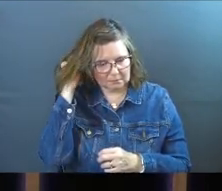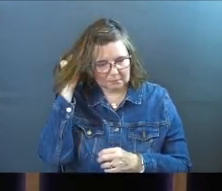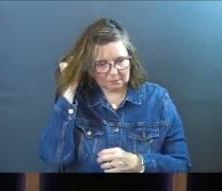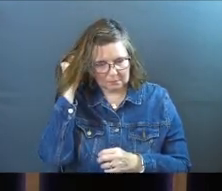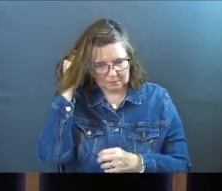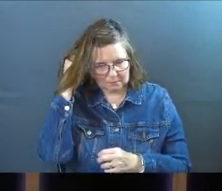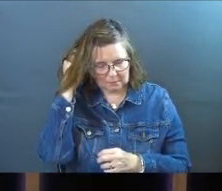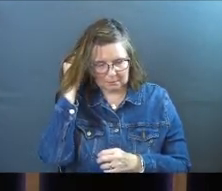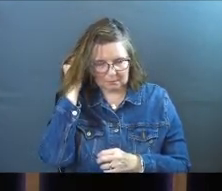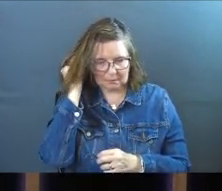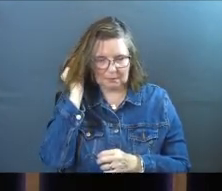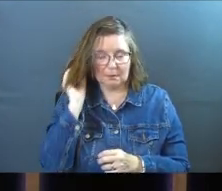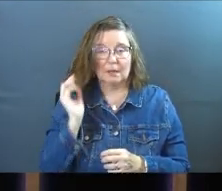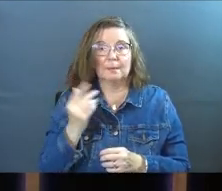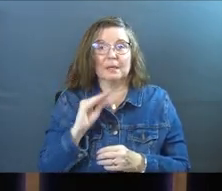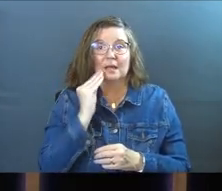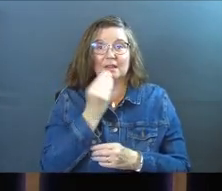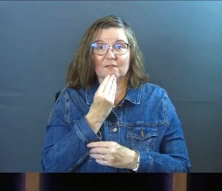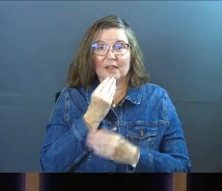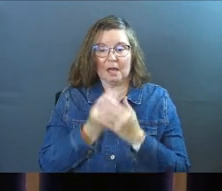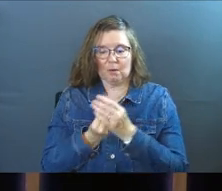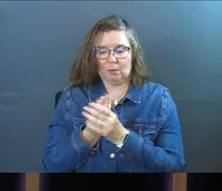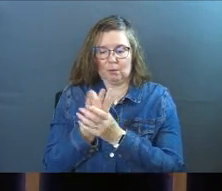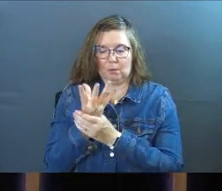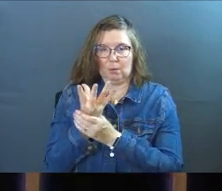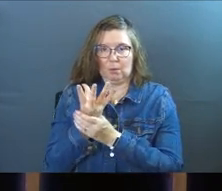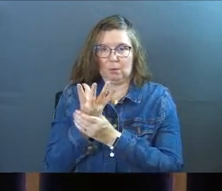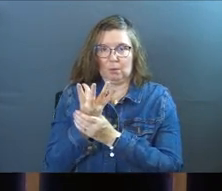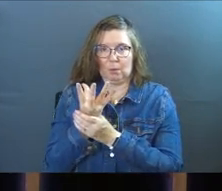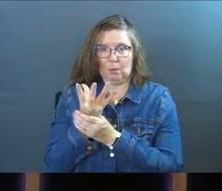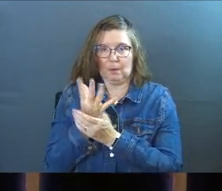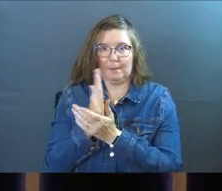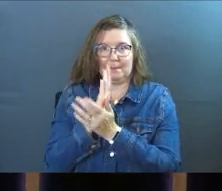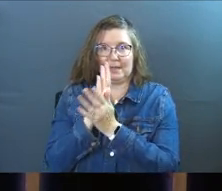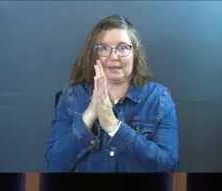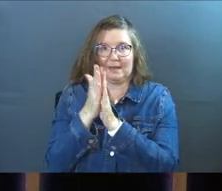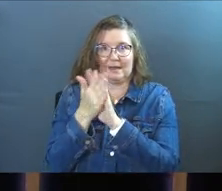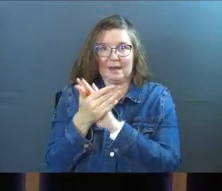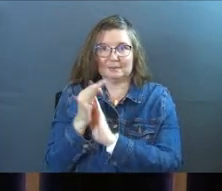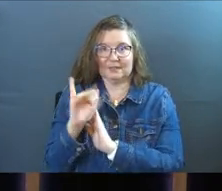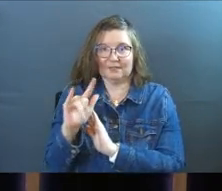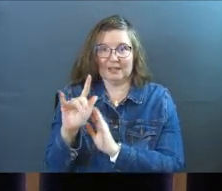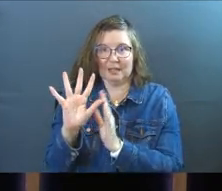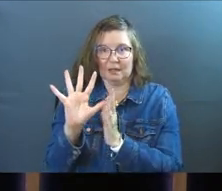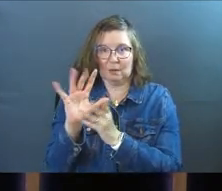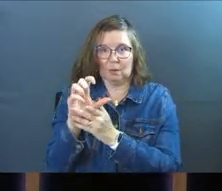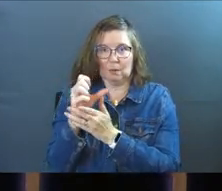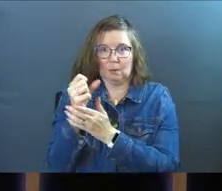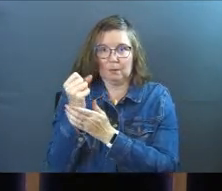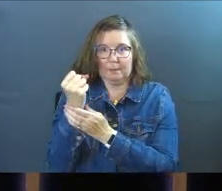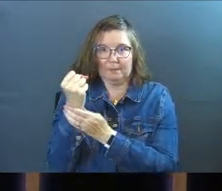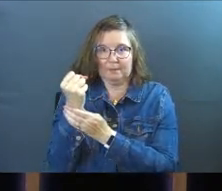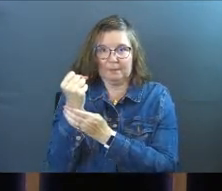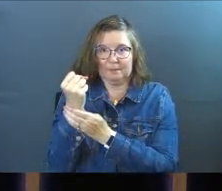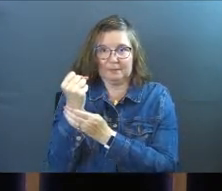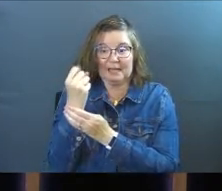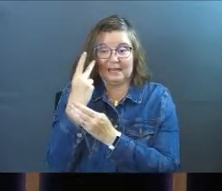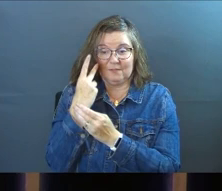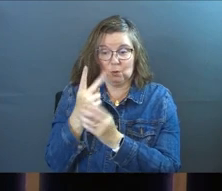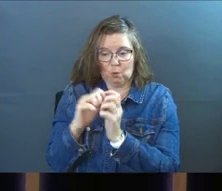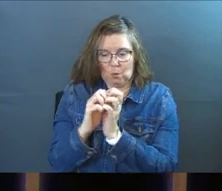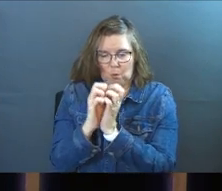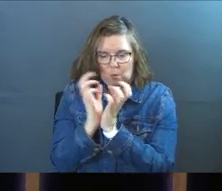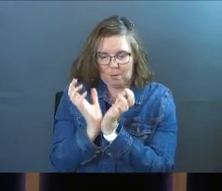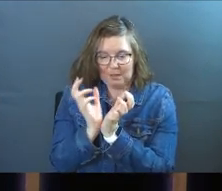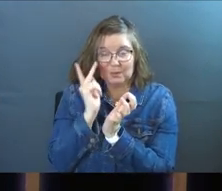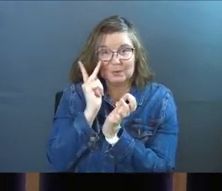the fig. The blossom, if you actually tear open a fig, you'll see the remnants of the flower it started